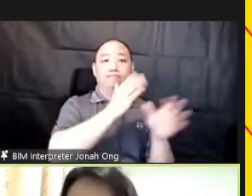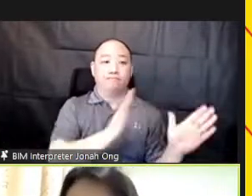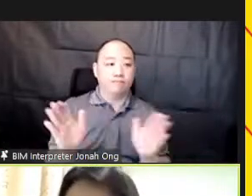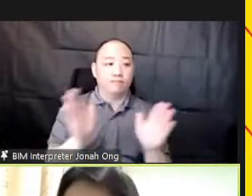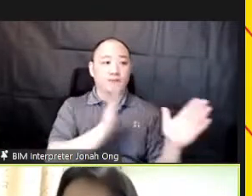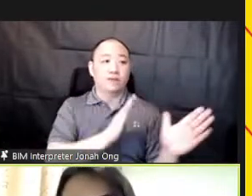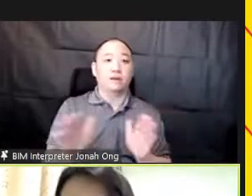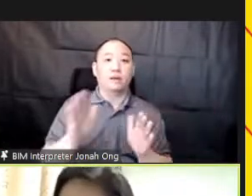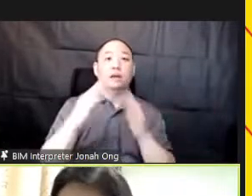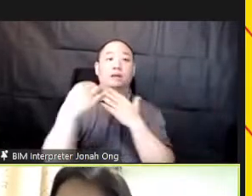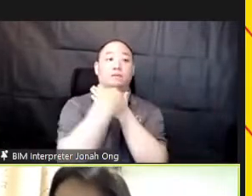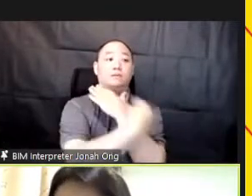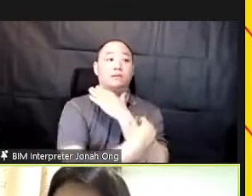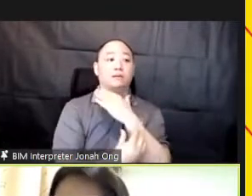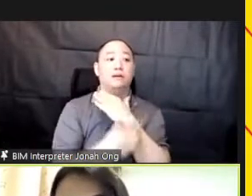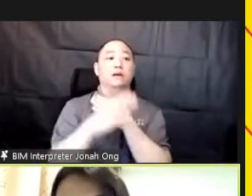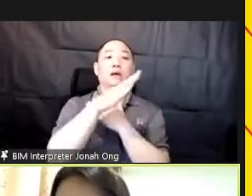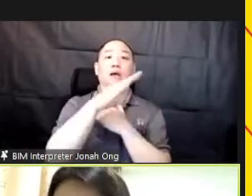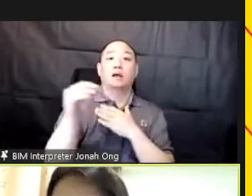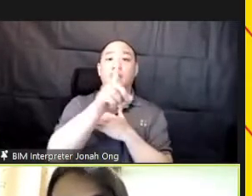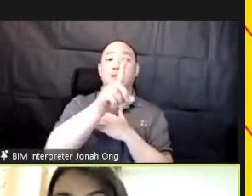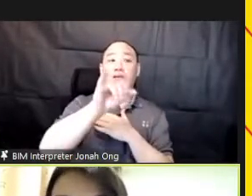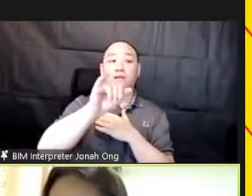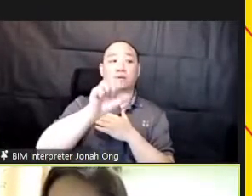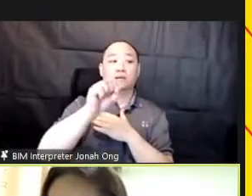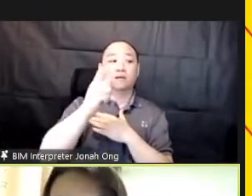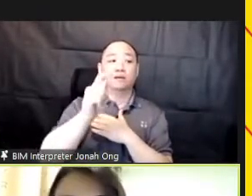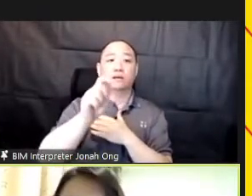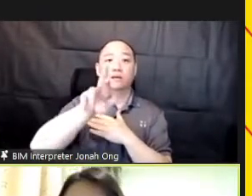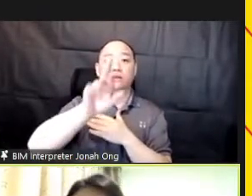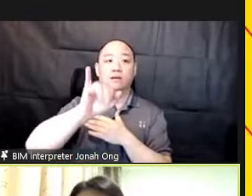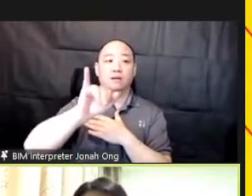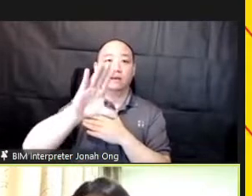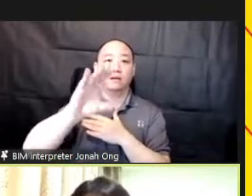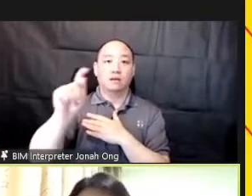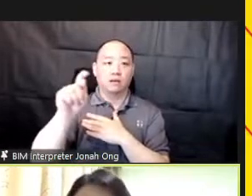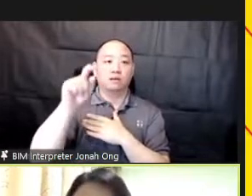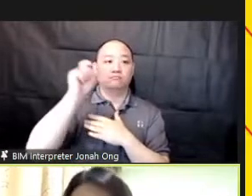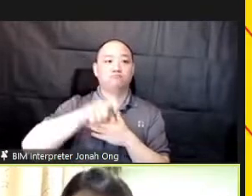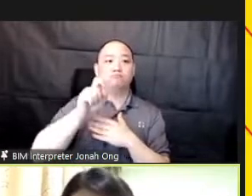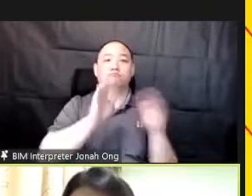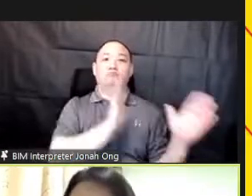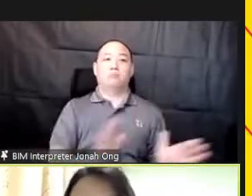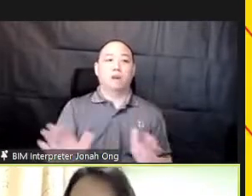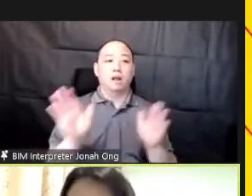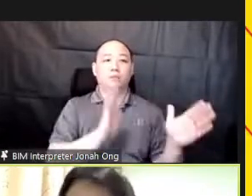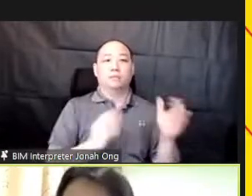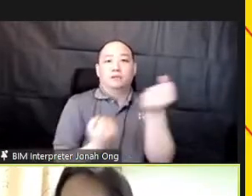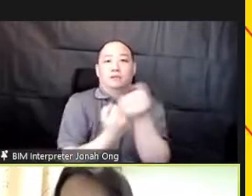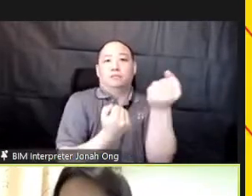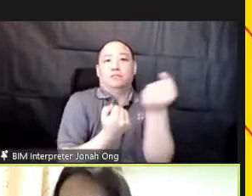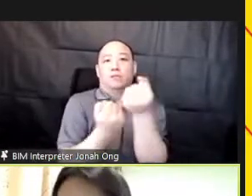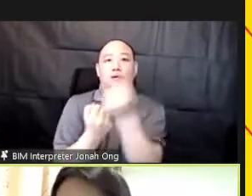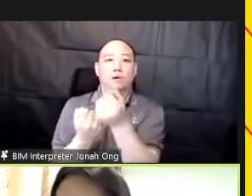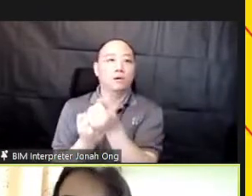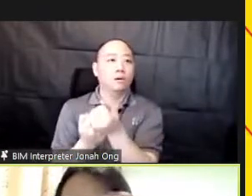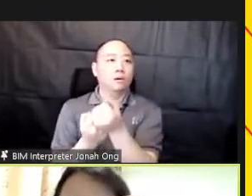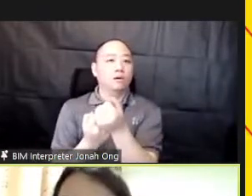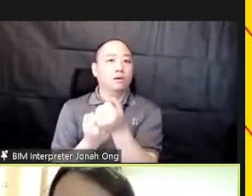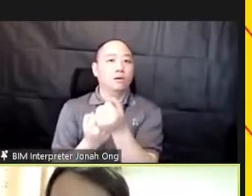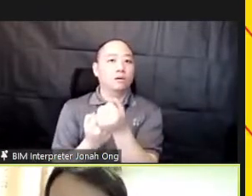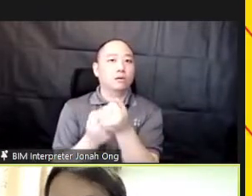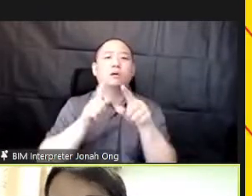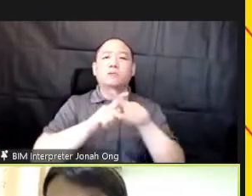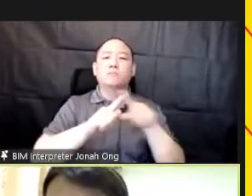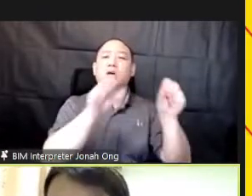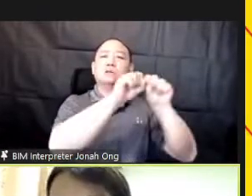they support the implementation of programs in school. But because of the way the system is made, it